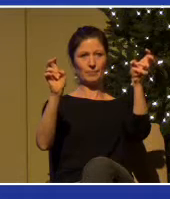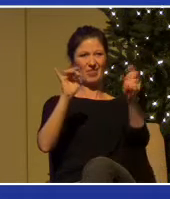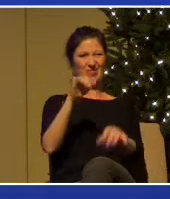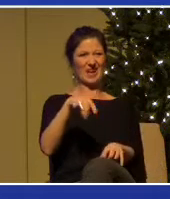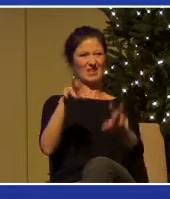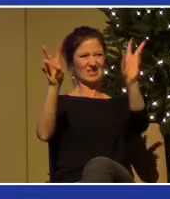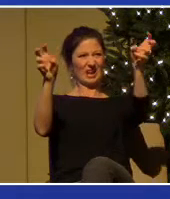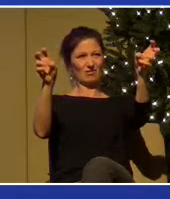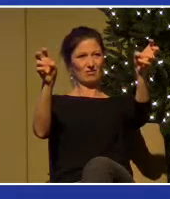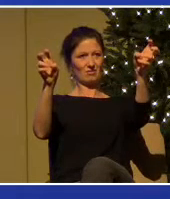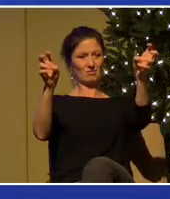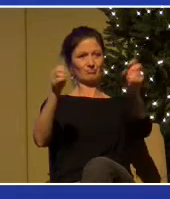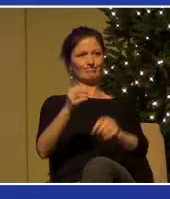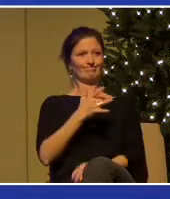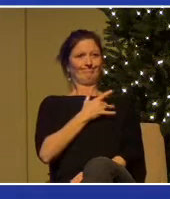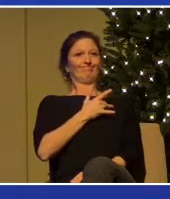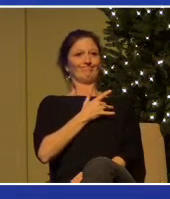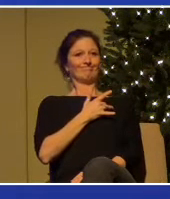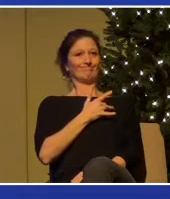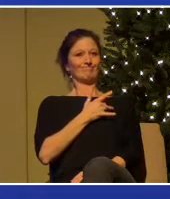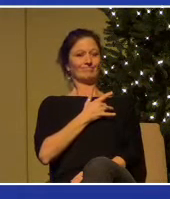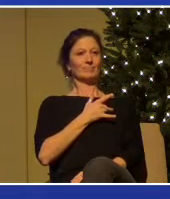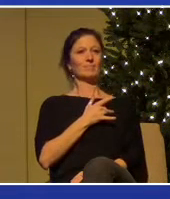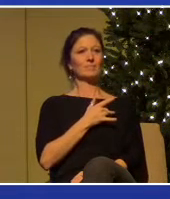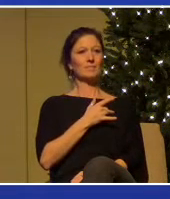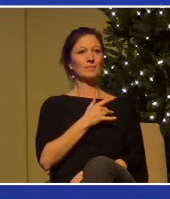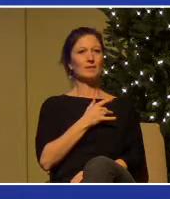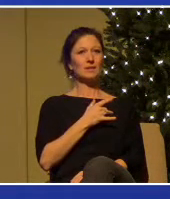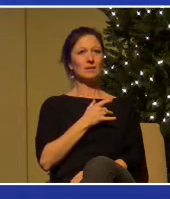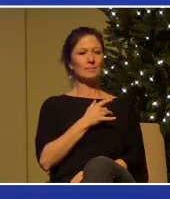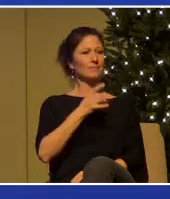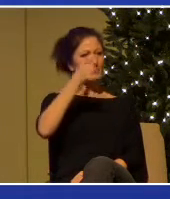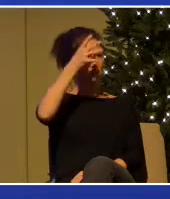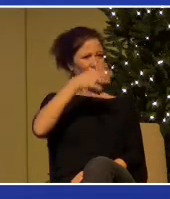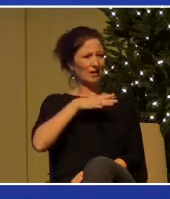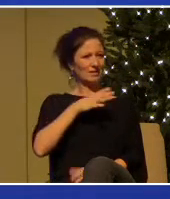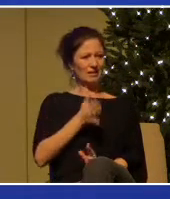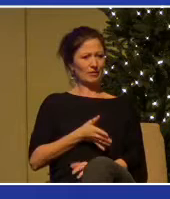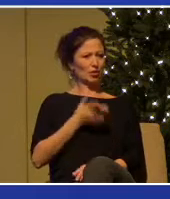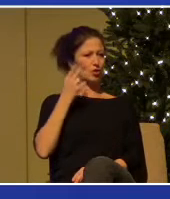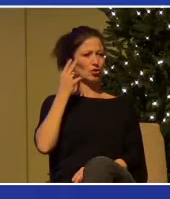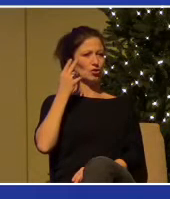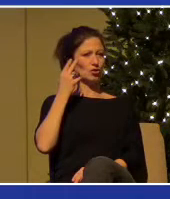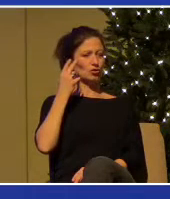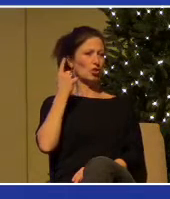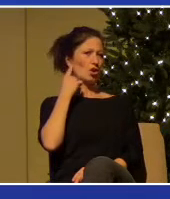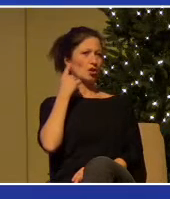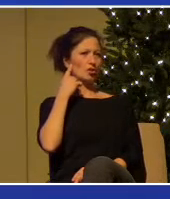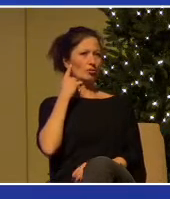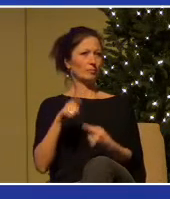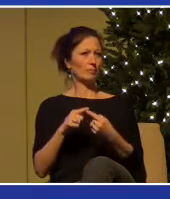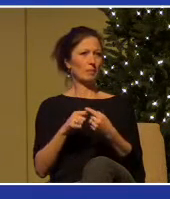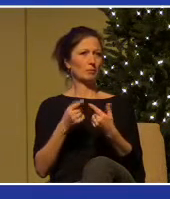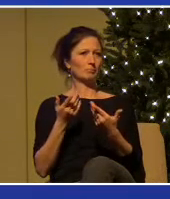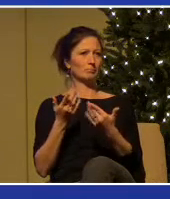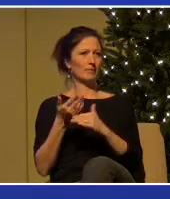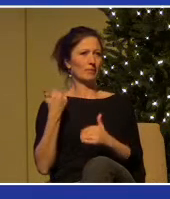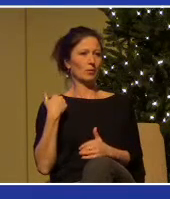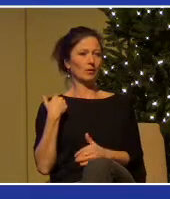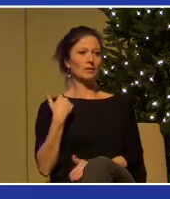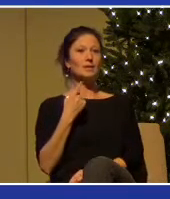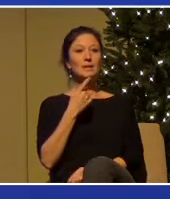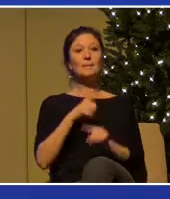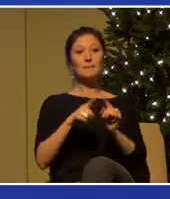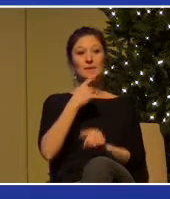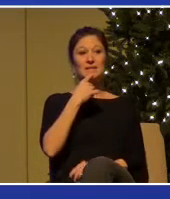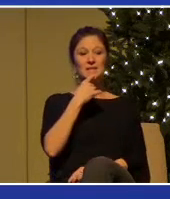me, by a guy I'd never heard of before, Carlos Carreto. And she begins with a quote from that book: God comes